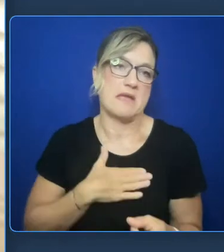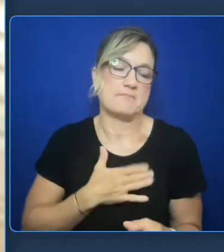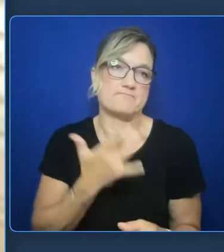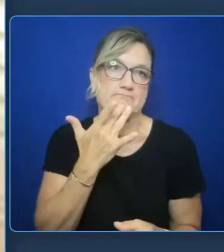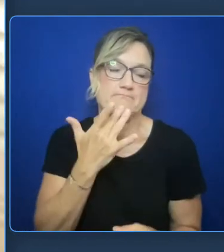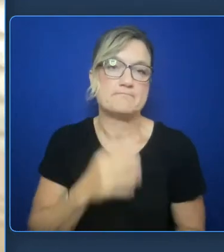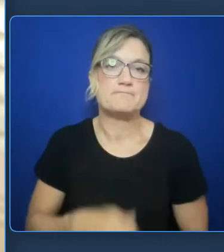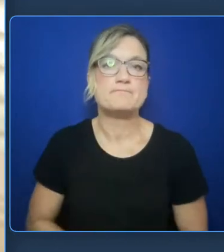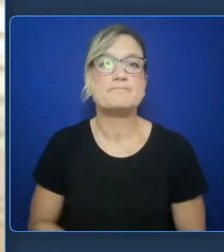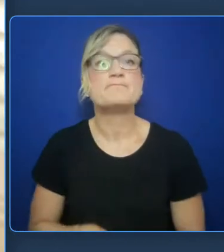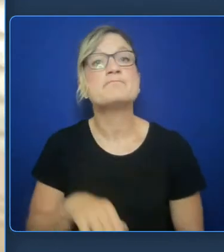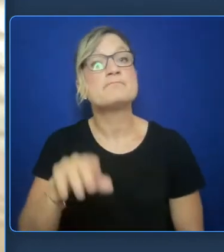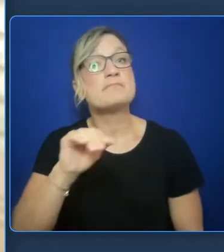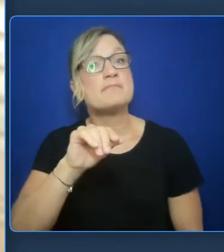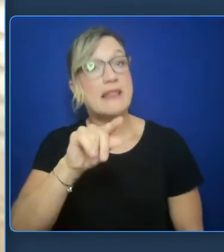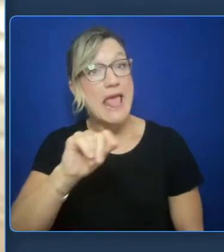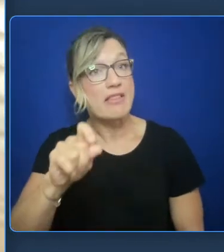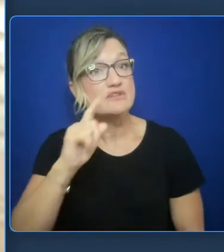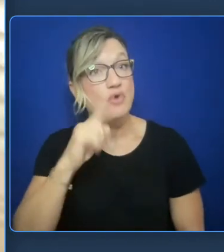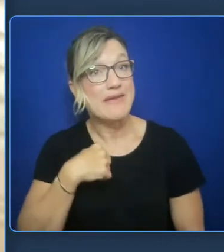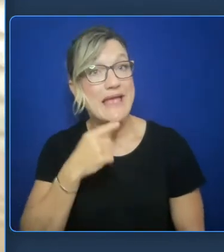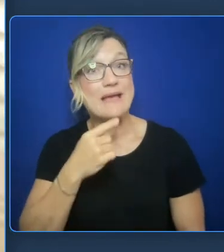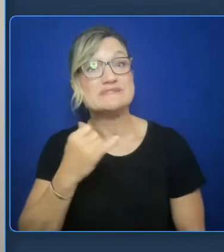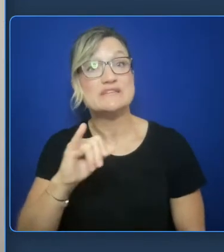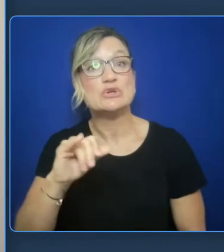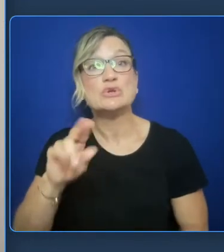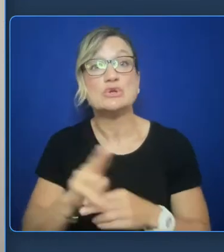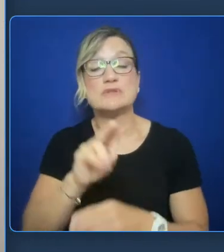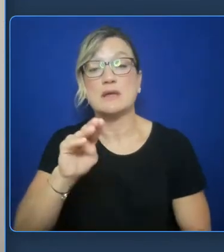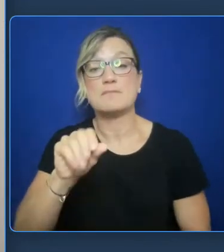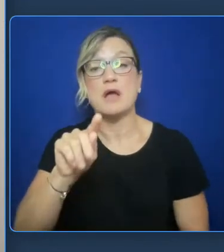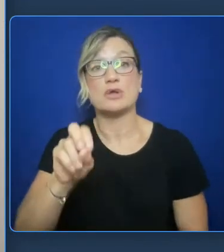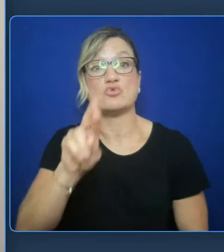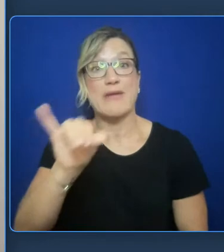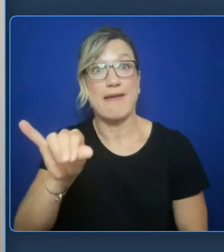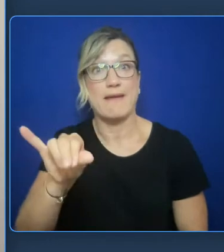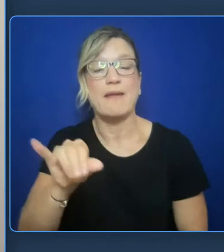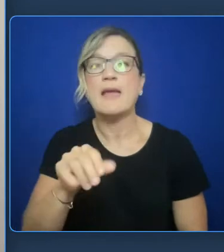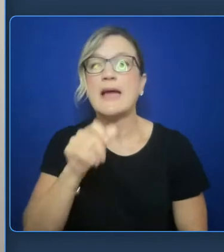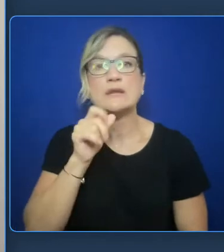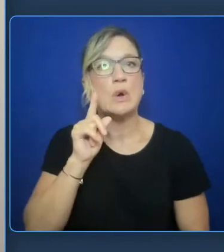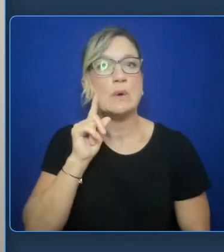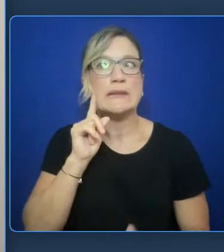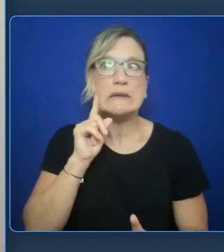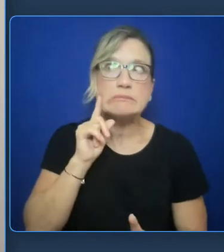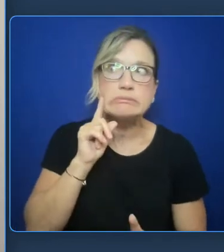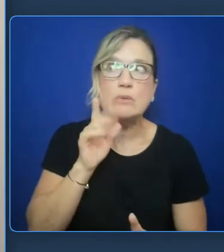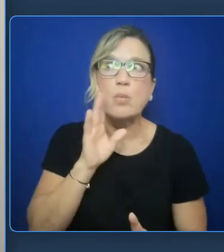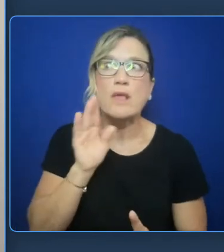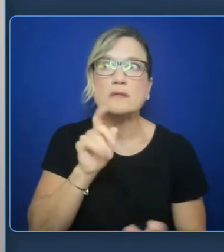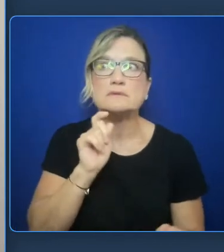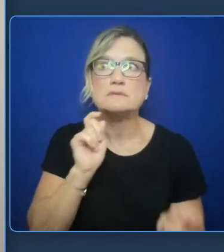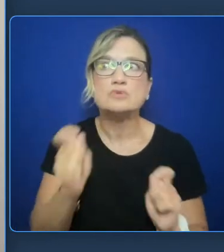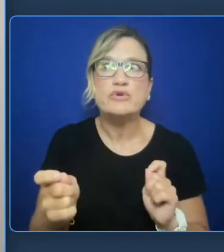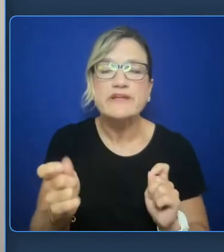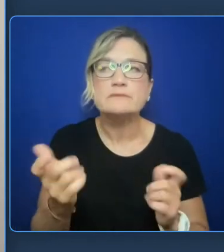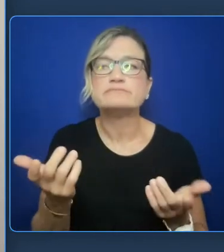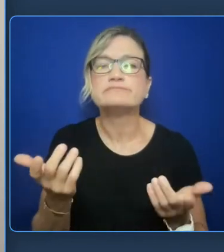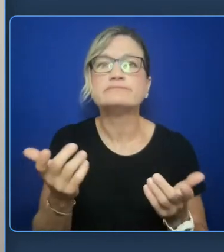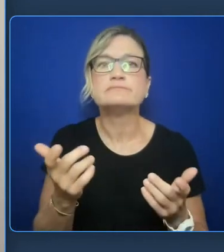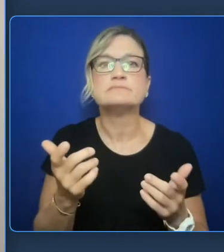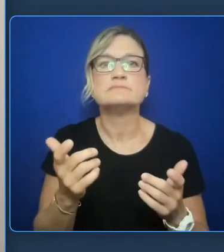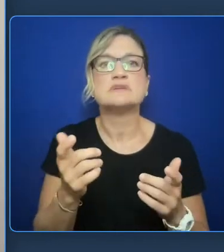Yeah, and I know, Alex, for me, I'm still on Monterey, and I don't hear that we're going to be moving with the